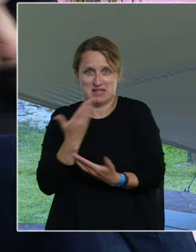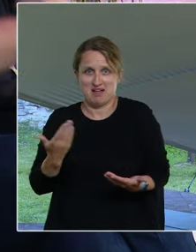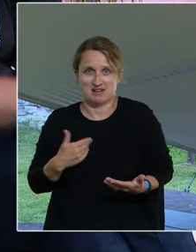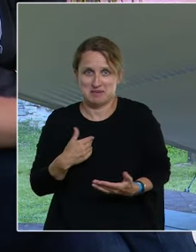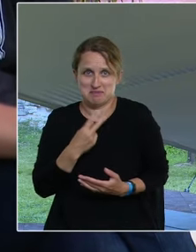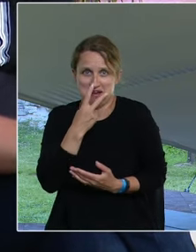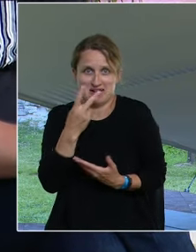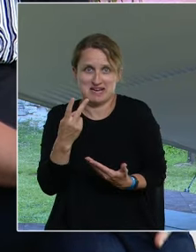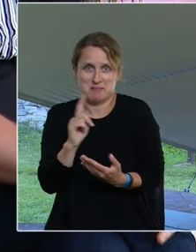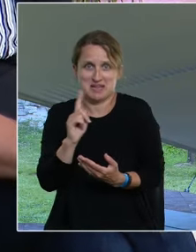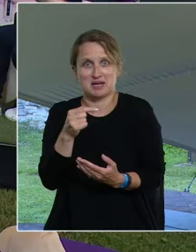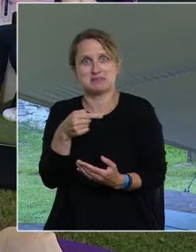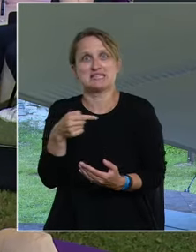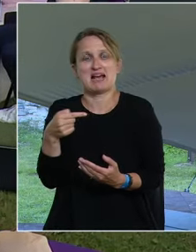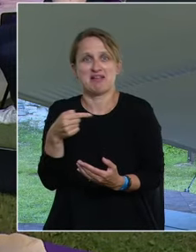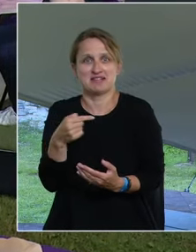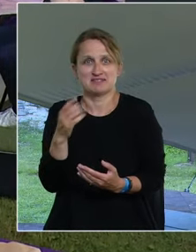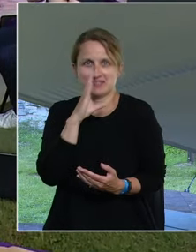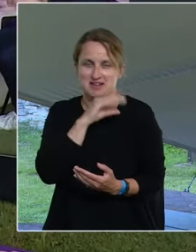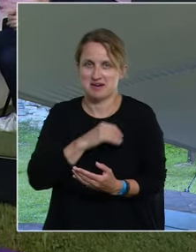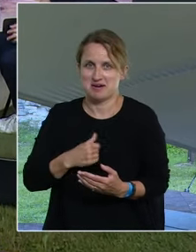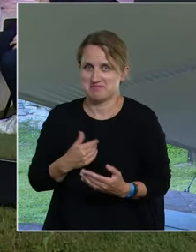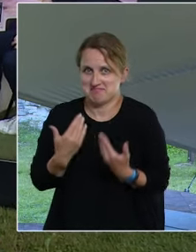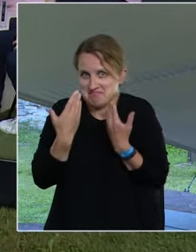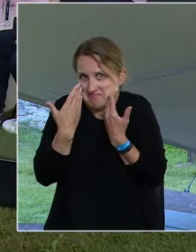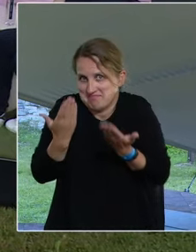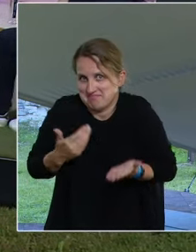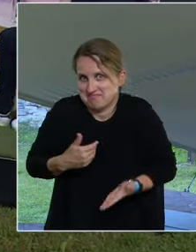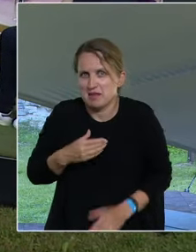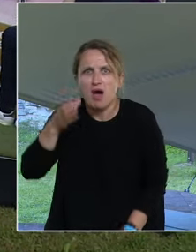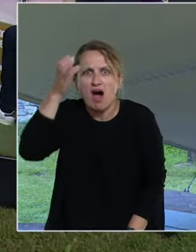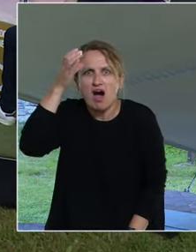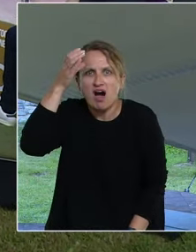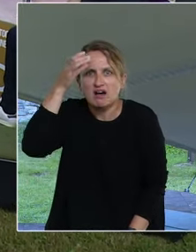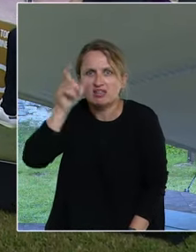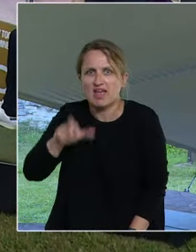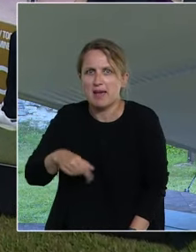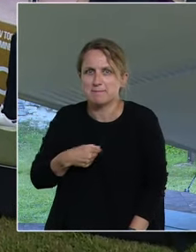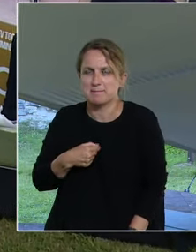here. Indrek. Well, I'm an academic, so my job is to think about risks.